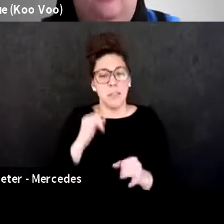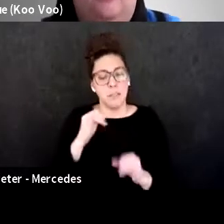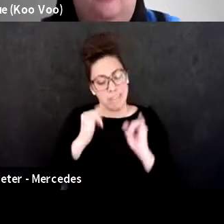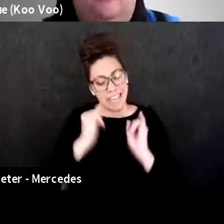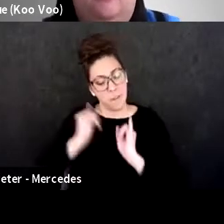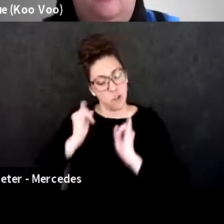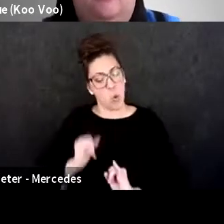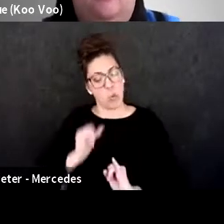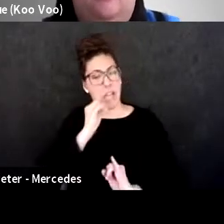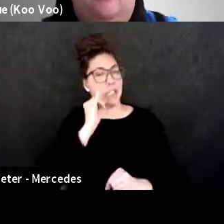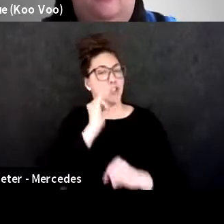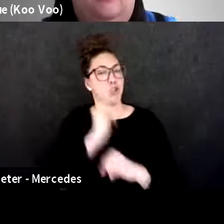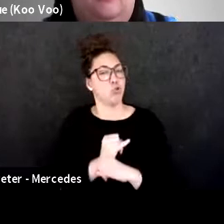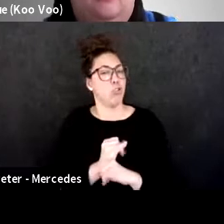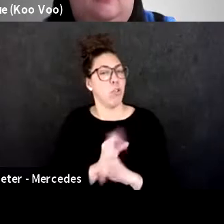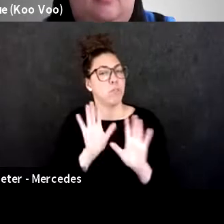remedies.